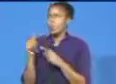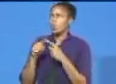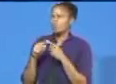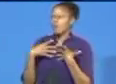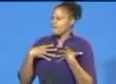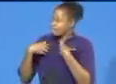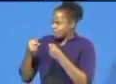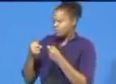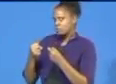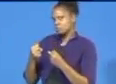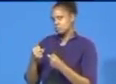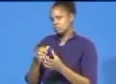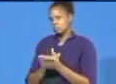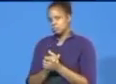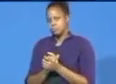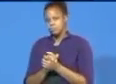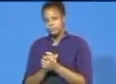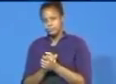conviction,